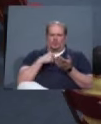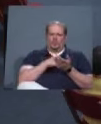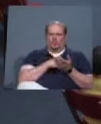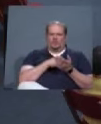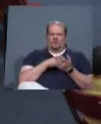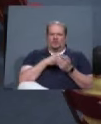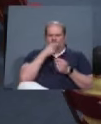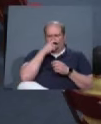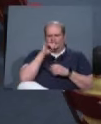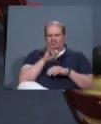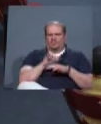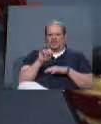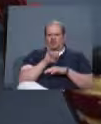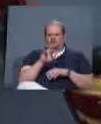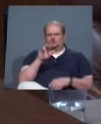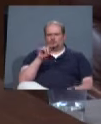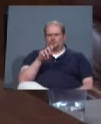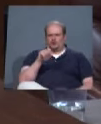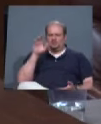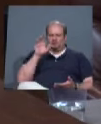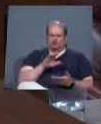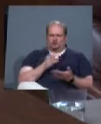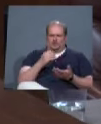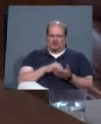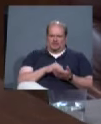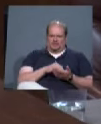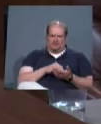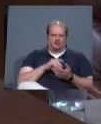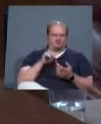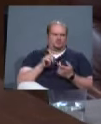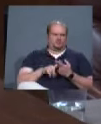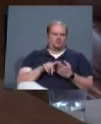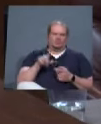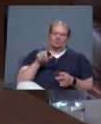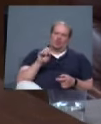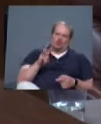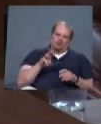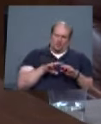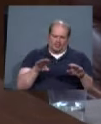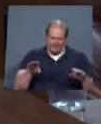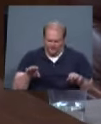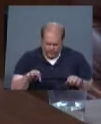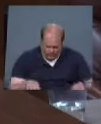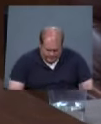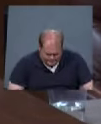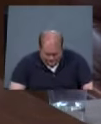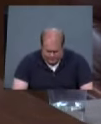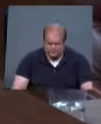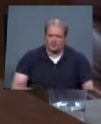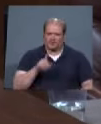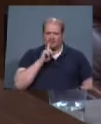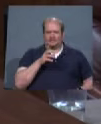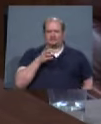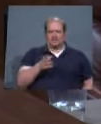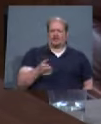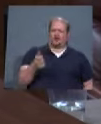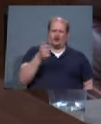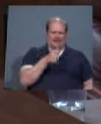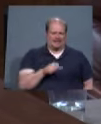the interest rates have gone down again historically to a low level. Is there